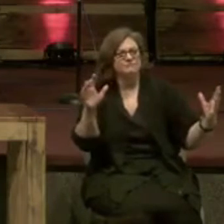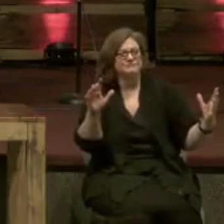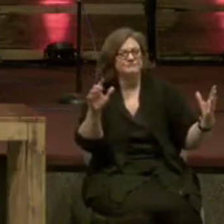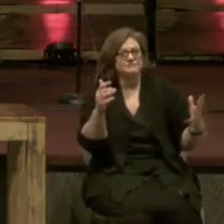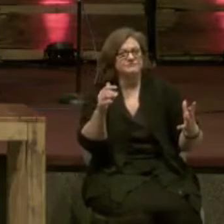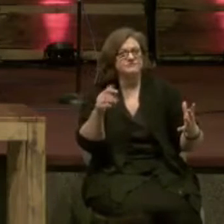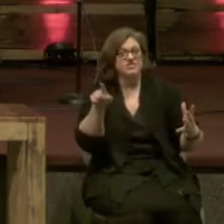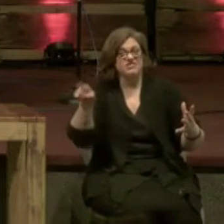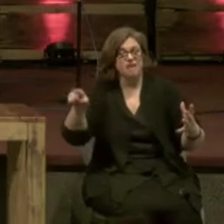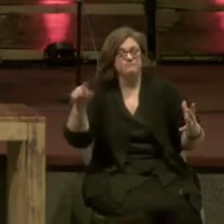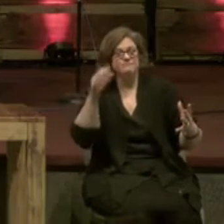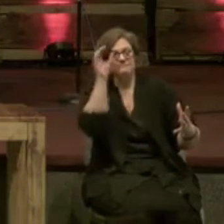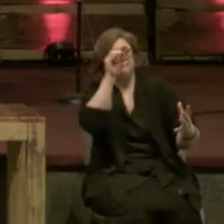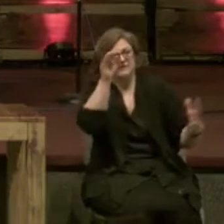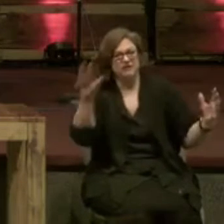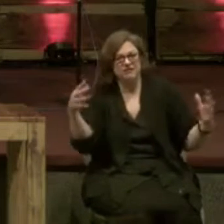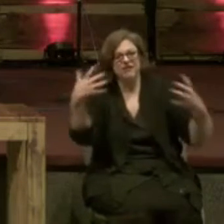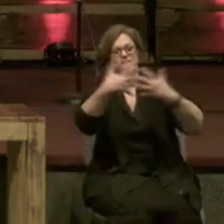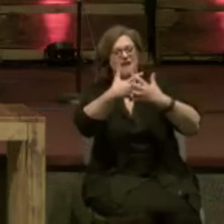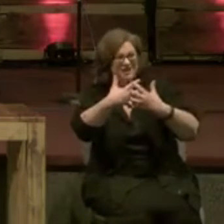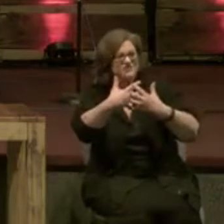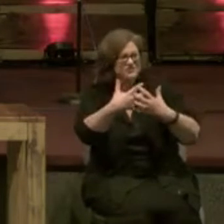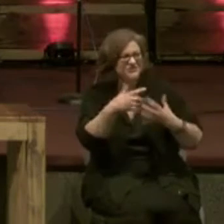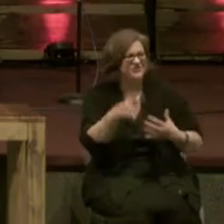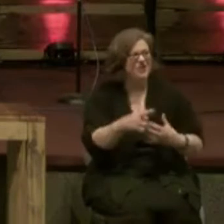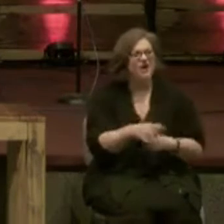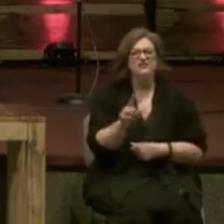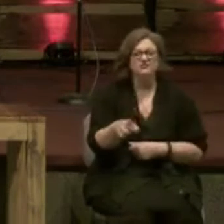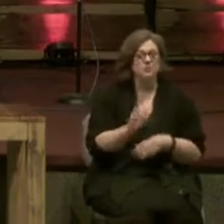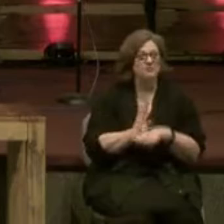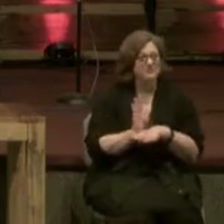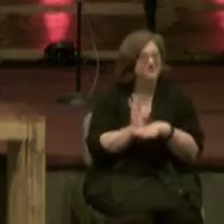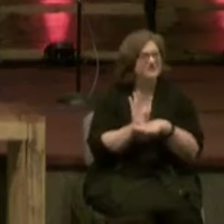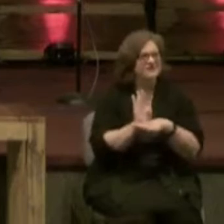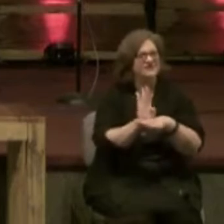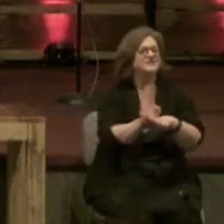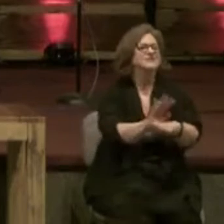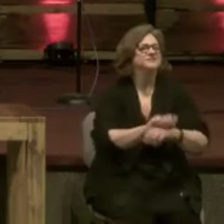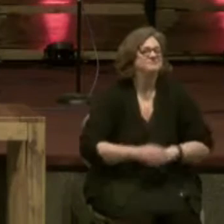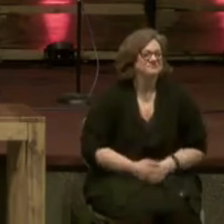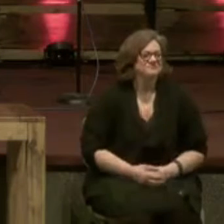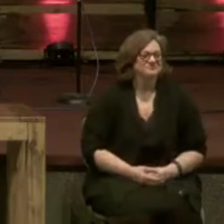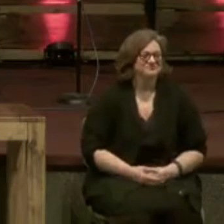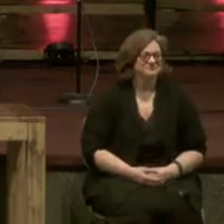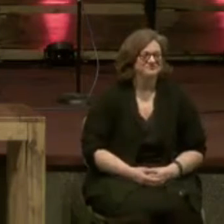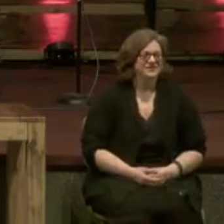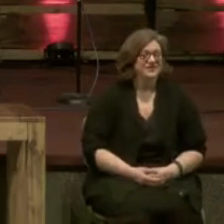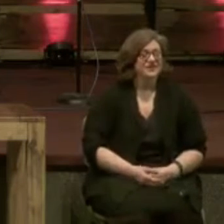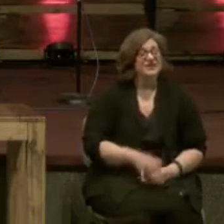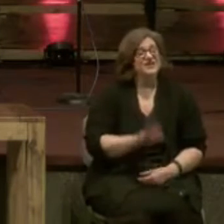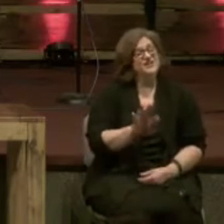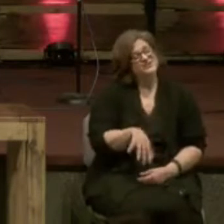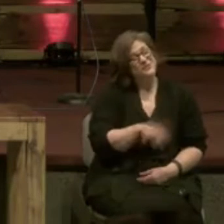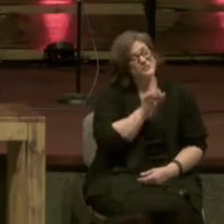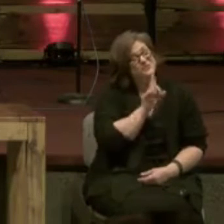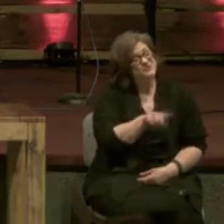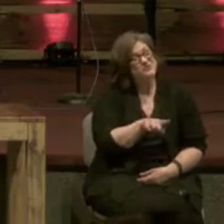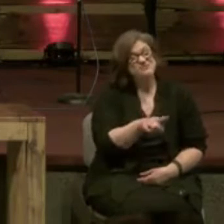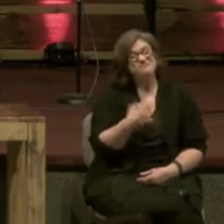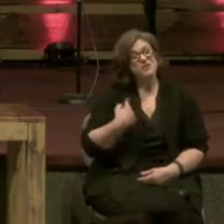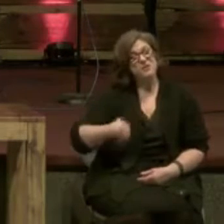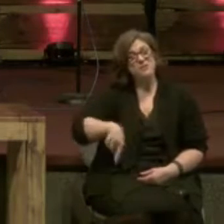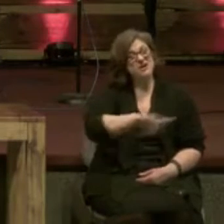that we put upon ourselves. And so we get busier and busier and busier. The truth about us is that we're